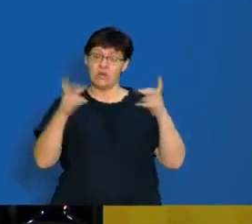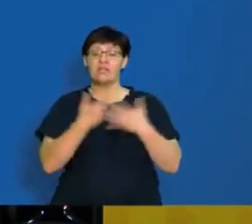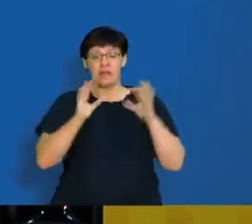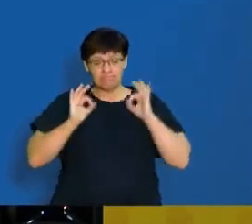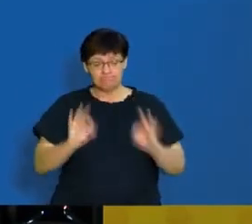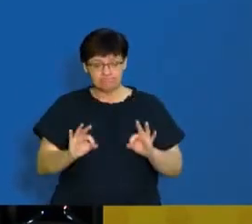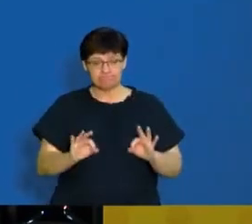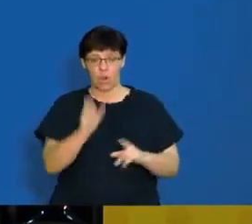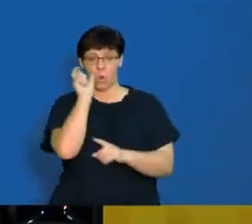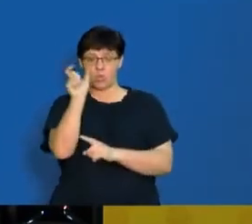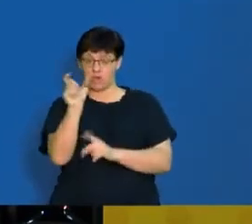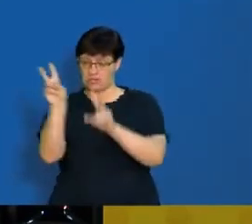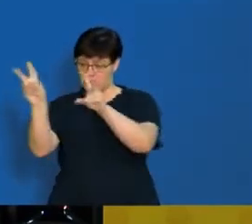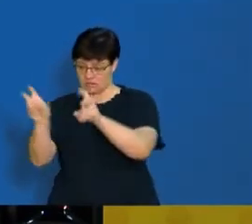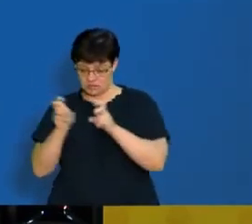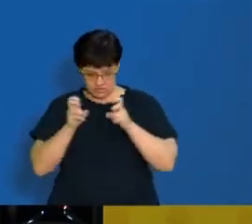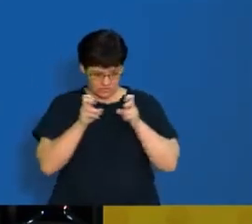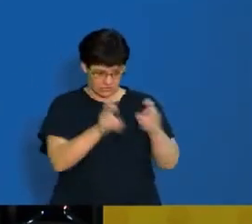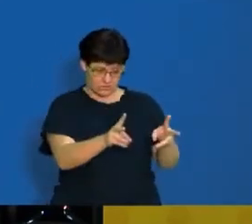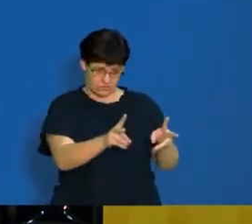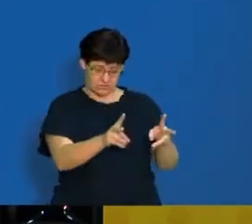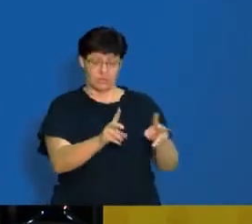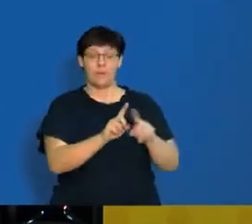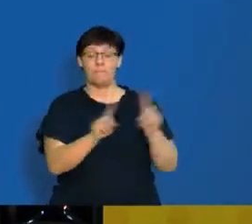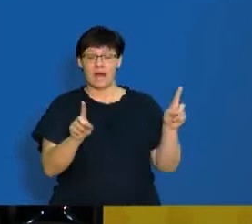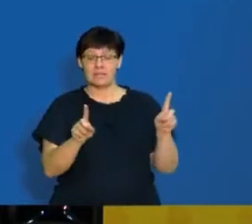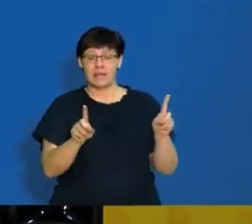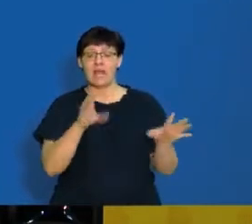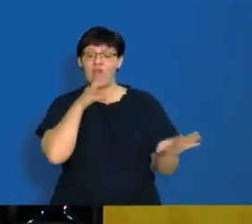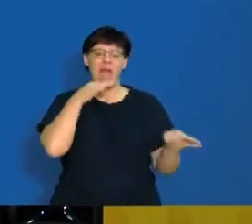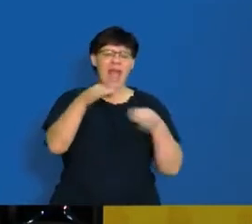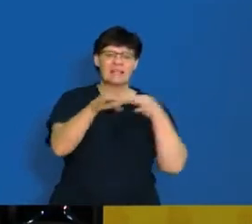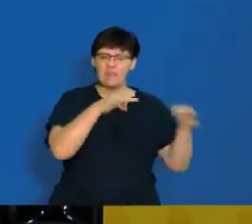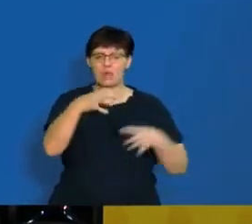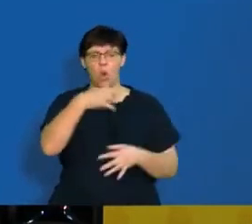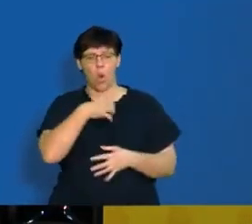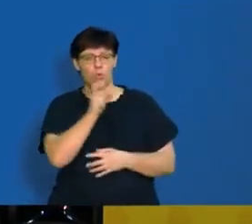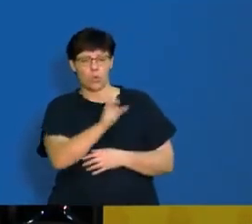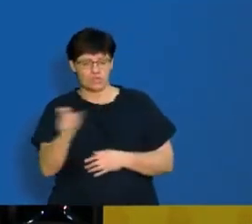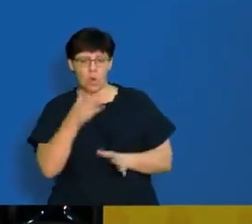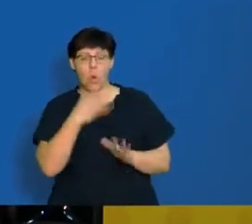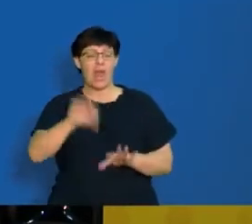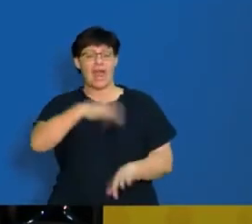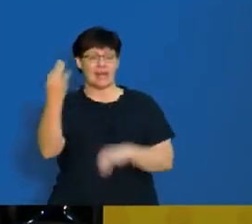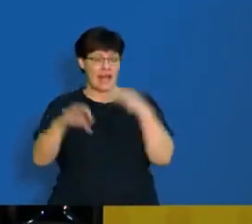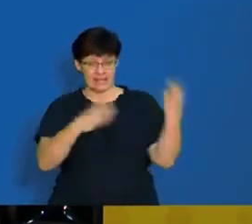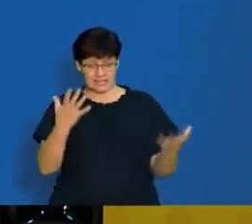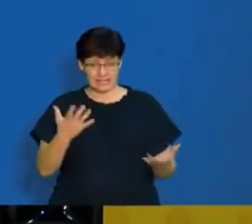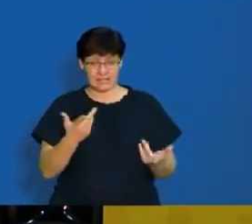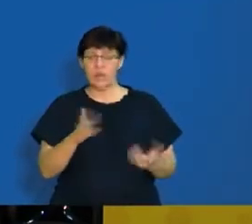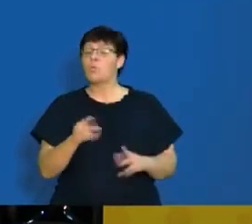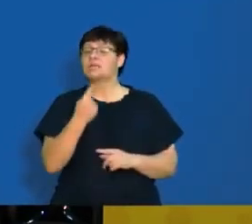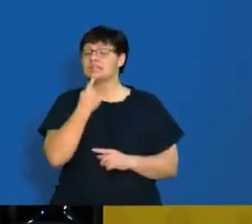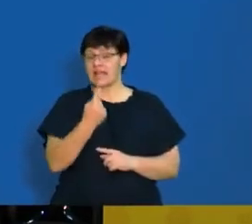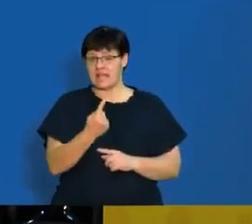exact words as they are found in the source. However, if you're defining things in your own words or you're analyzing, what we often